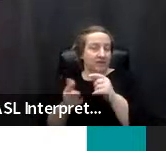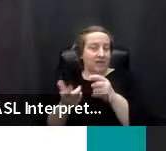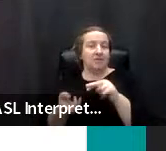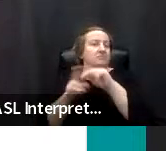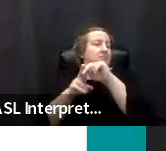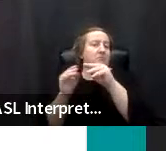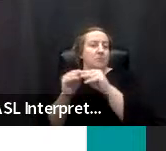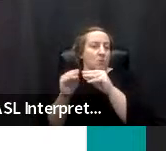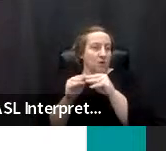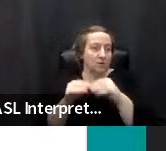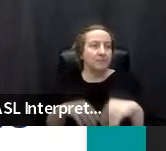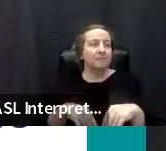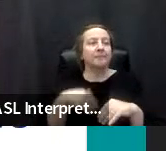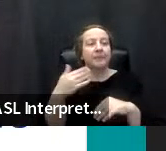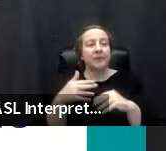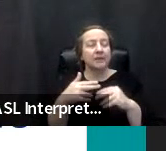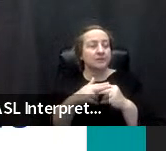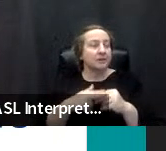bridge. Next slide.